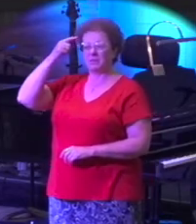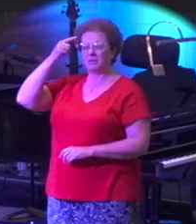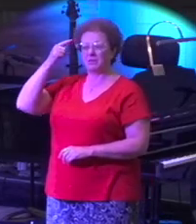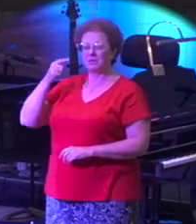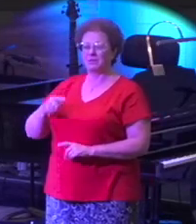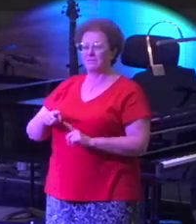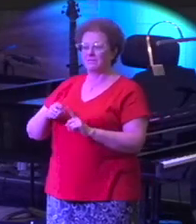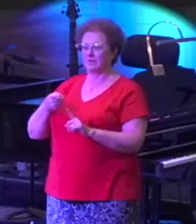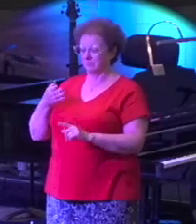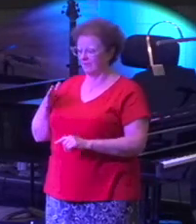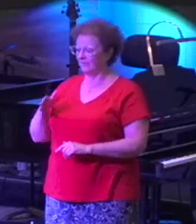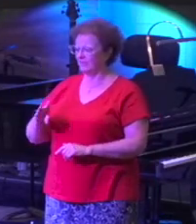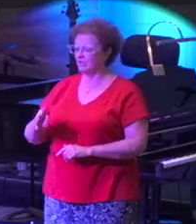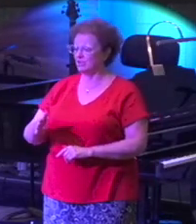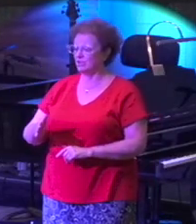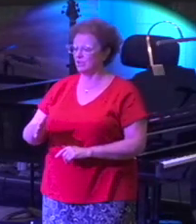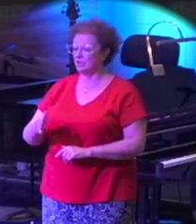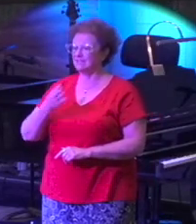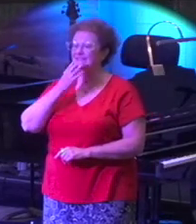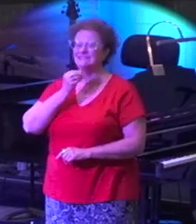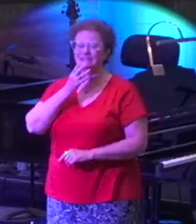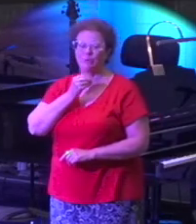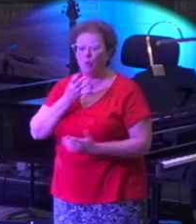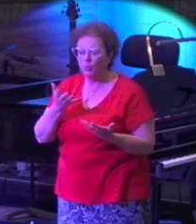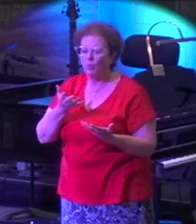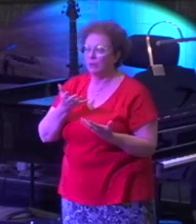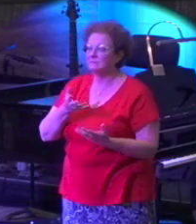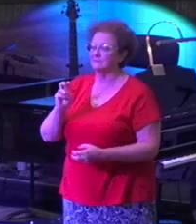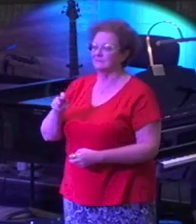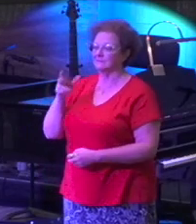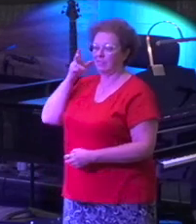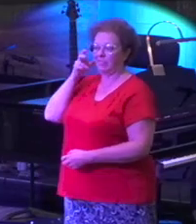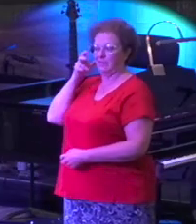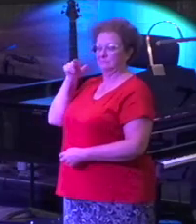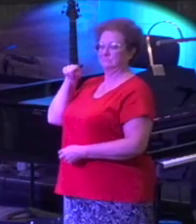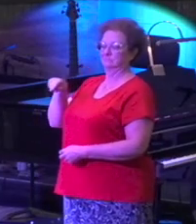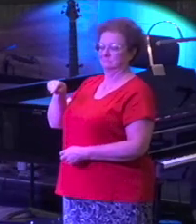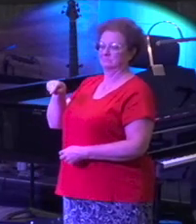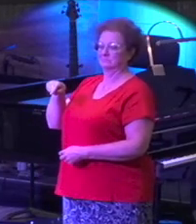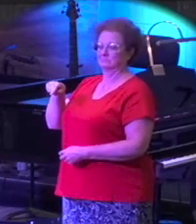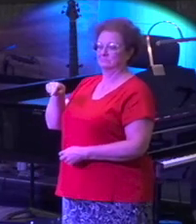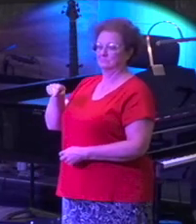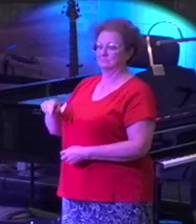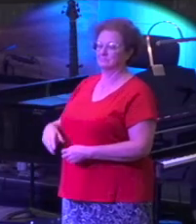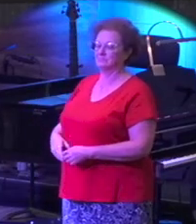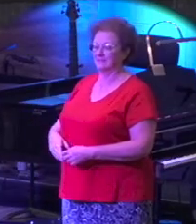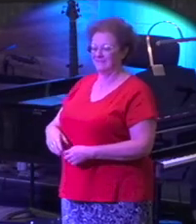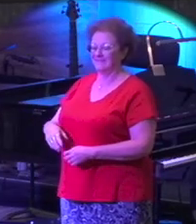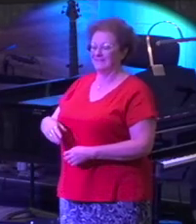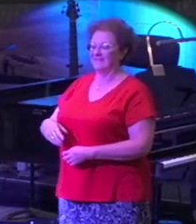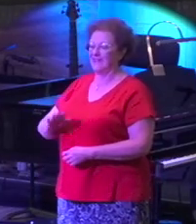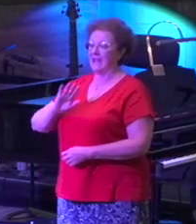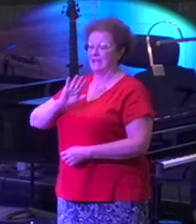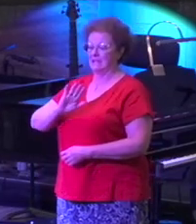from a fish and he was a Hebrew, we better listen carefully. Because their God is the God who defeated